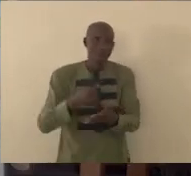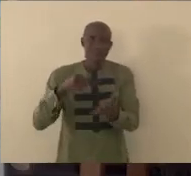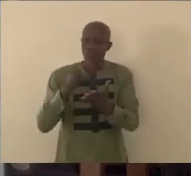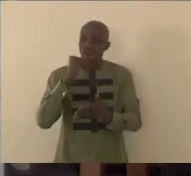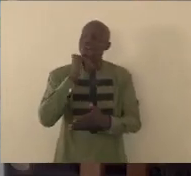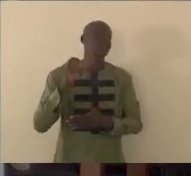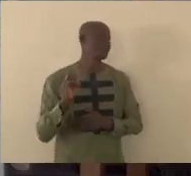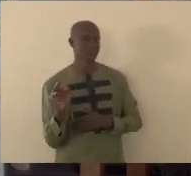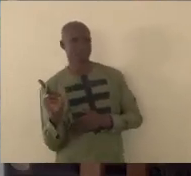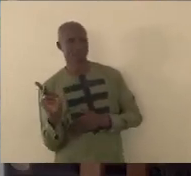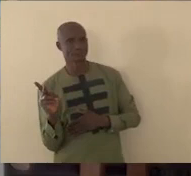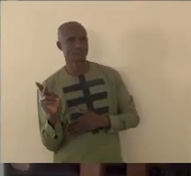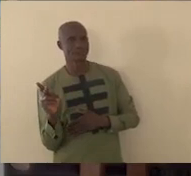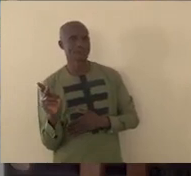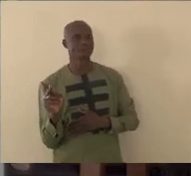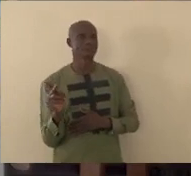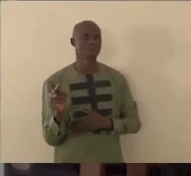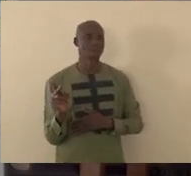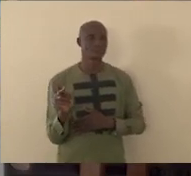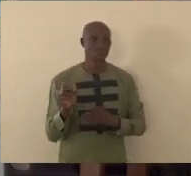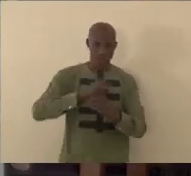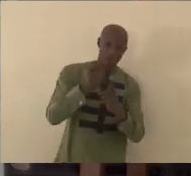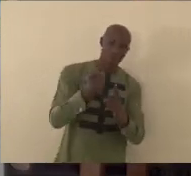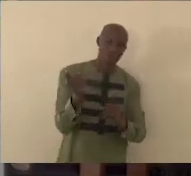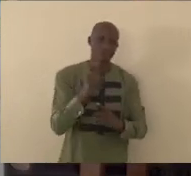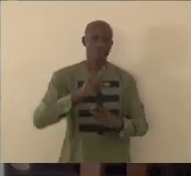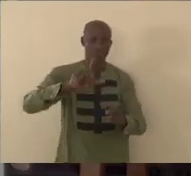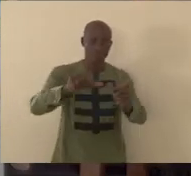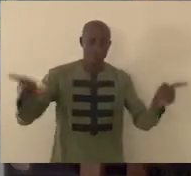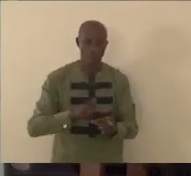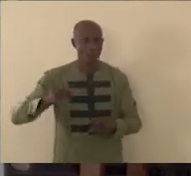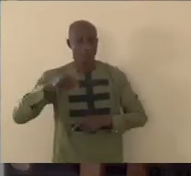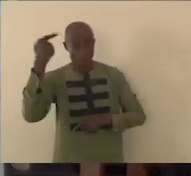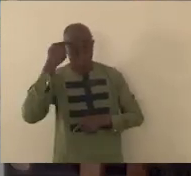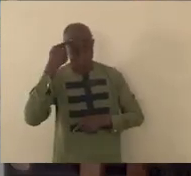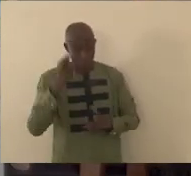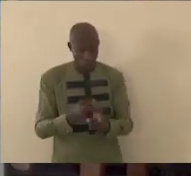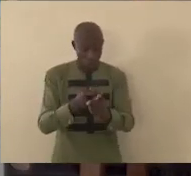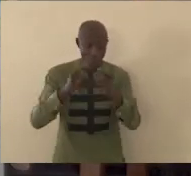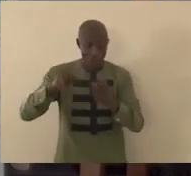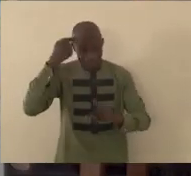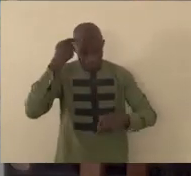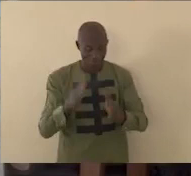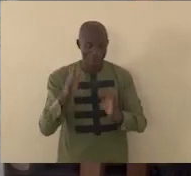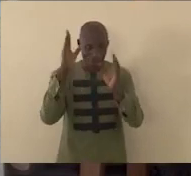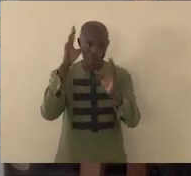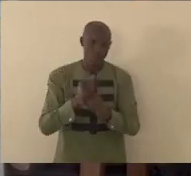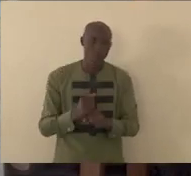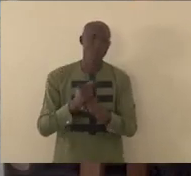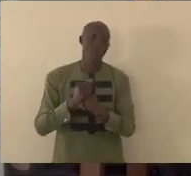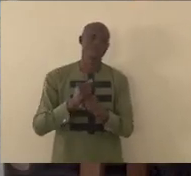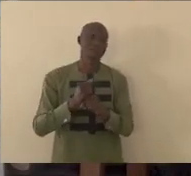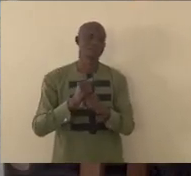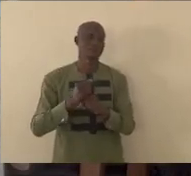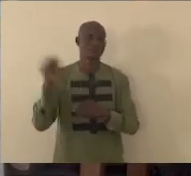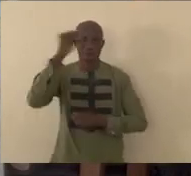most undesirable. And a situation where local government chairmen are running to the governor to collect percentages of their